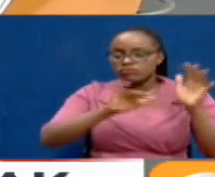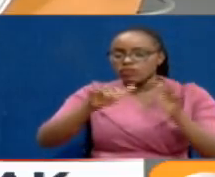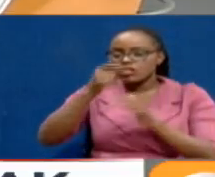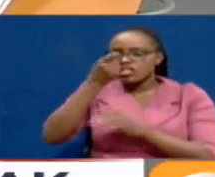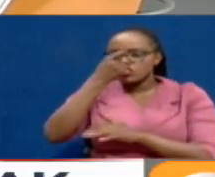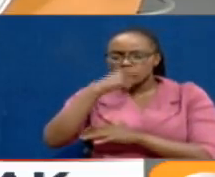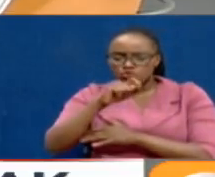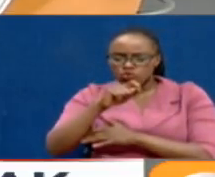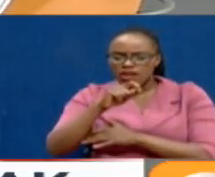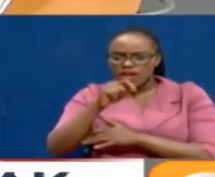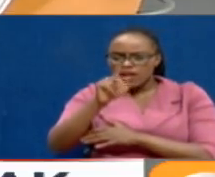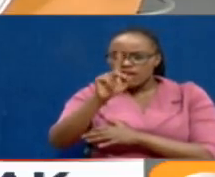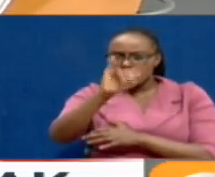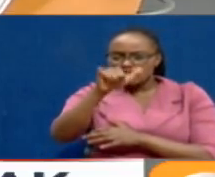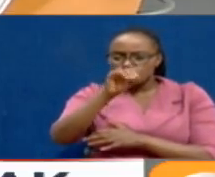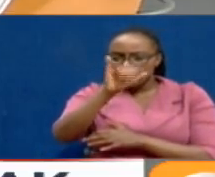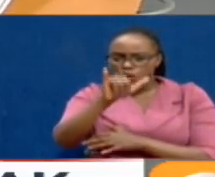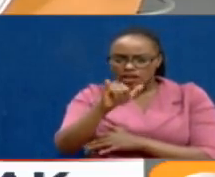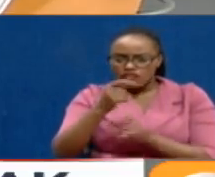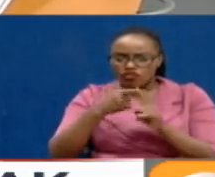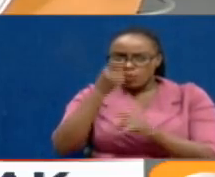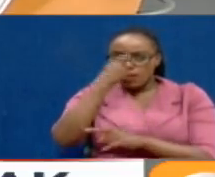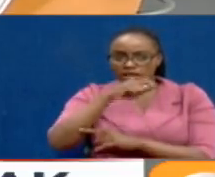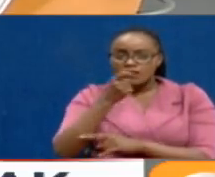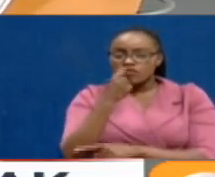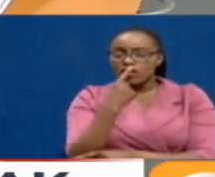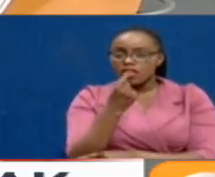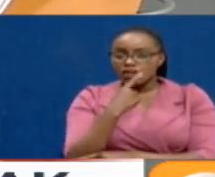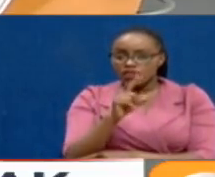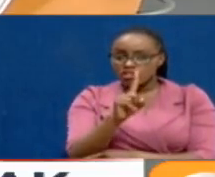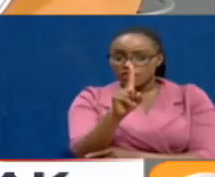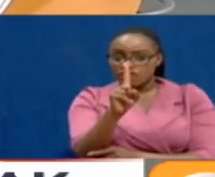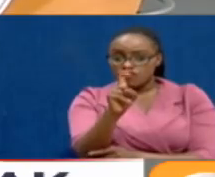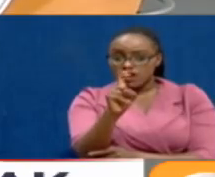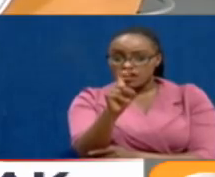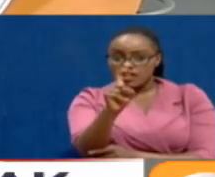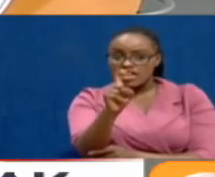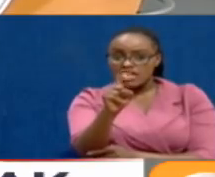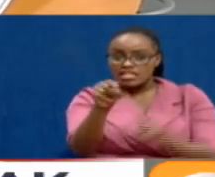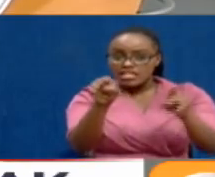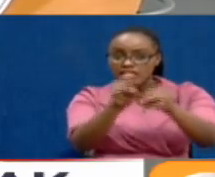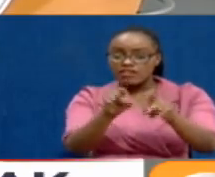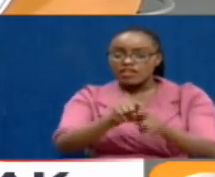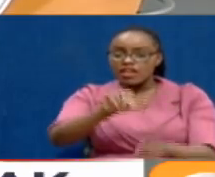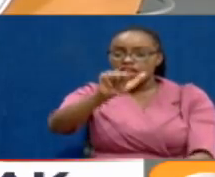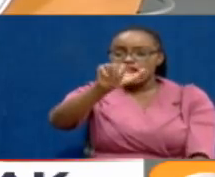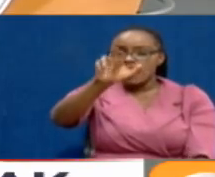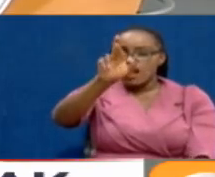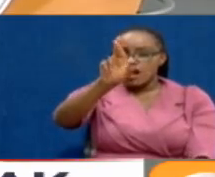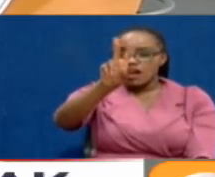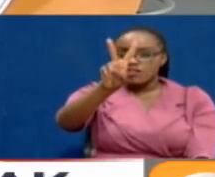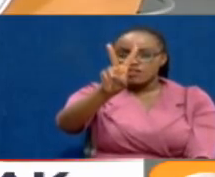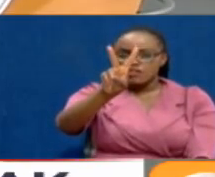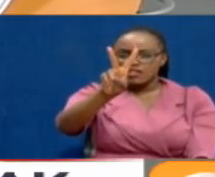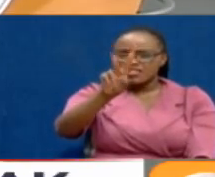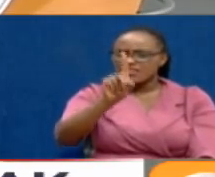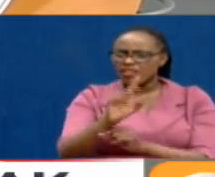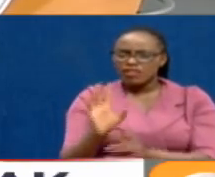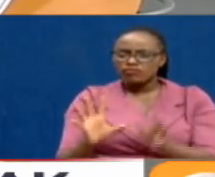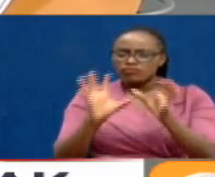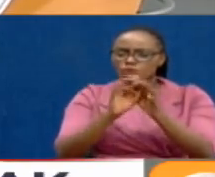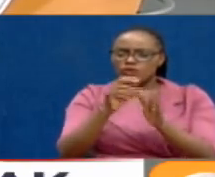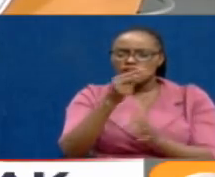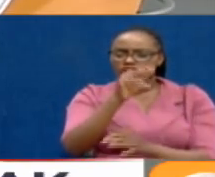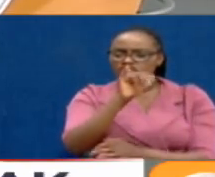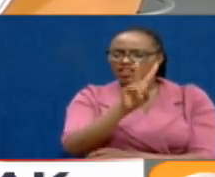says there is some information that some of the drugs used to treat this virus are the same as ARVs. What is the relation to